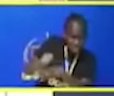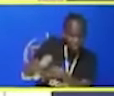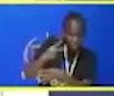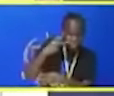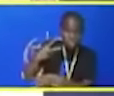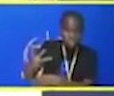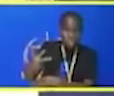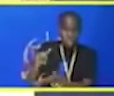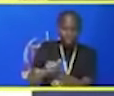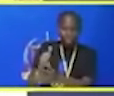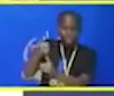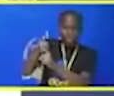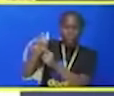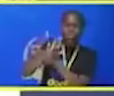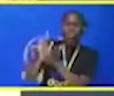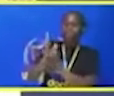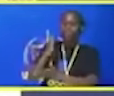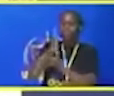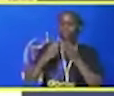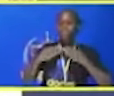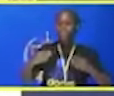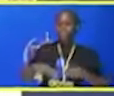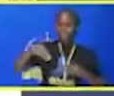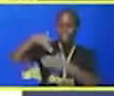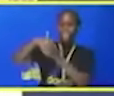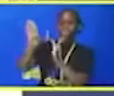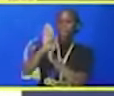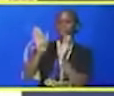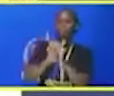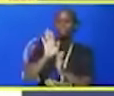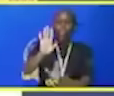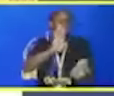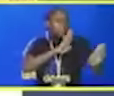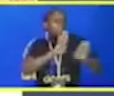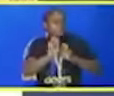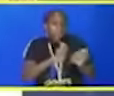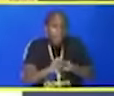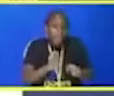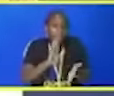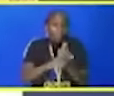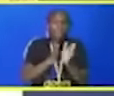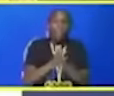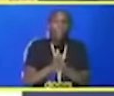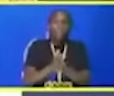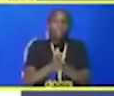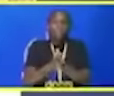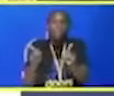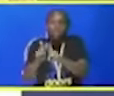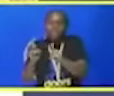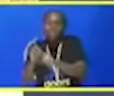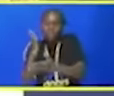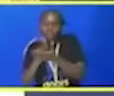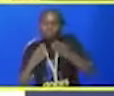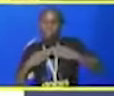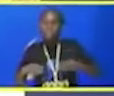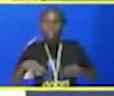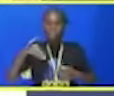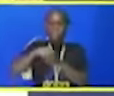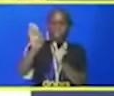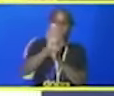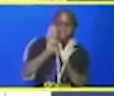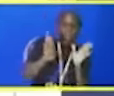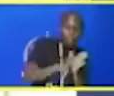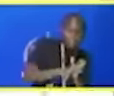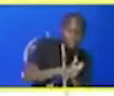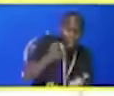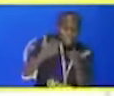like somebody in the Bible. You must look like somebody in the Bible if it is the God of heaven that is training you. You may not yet know where